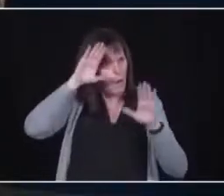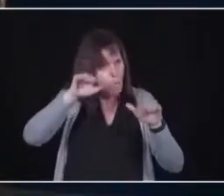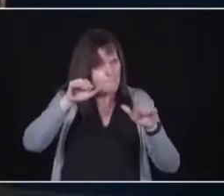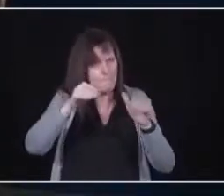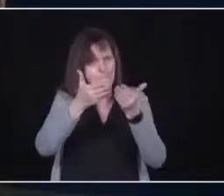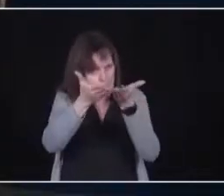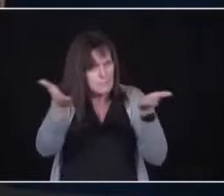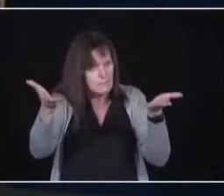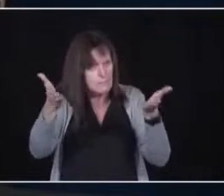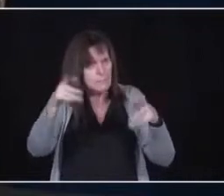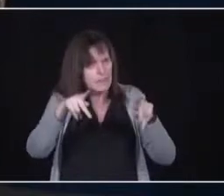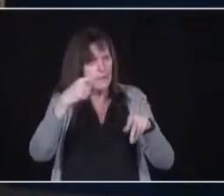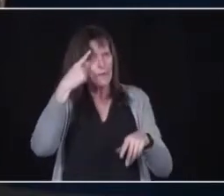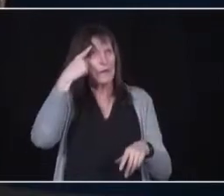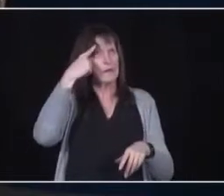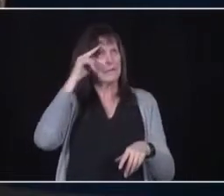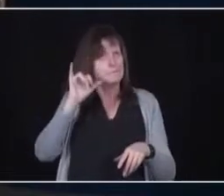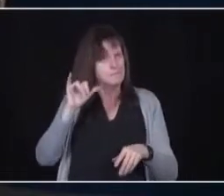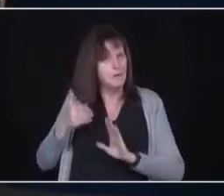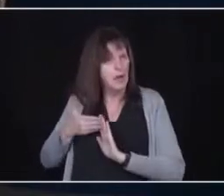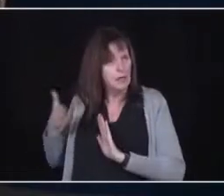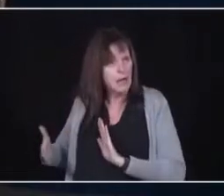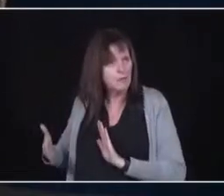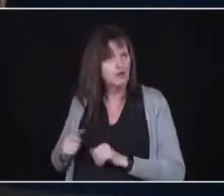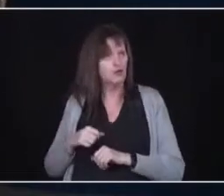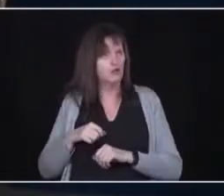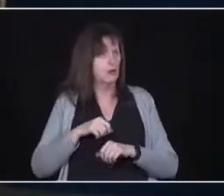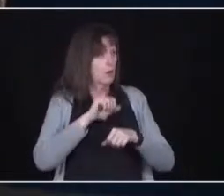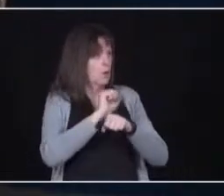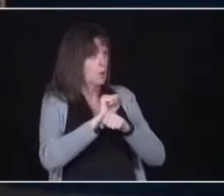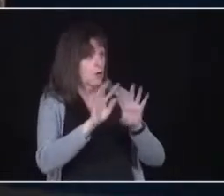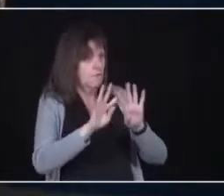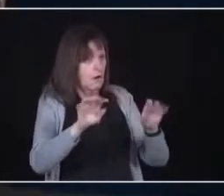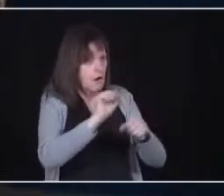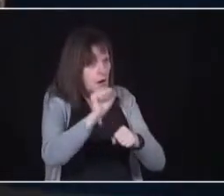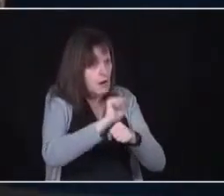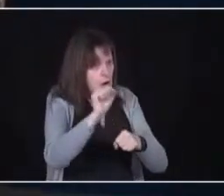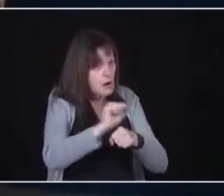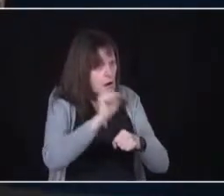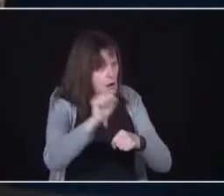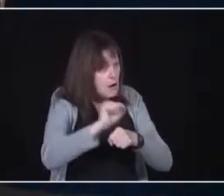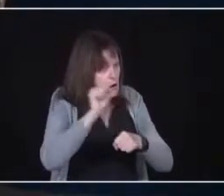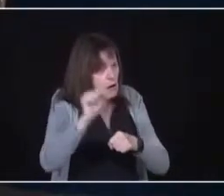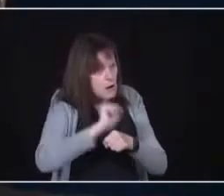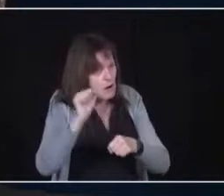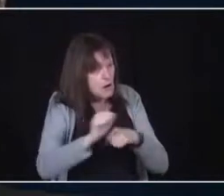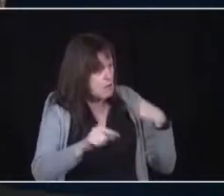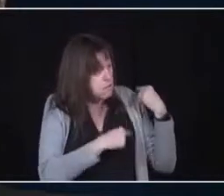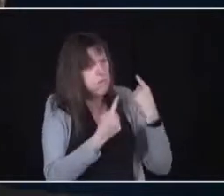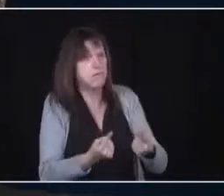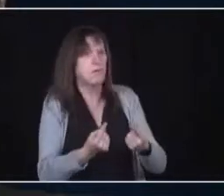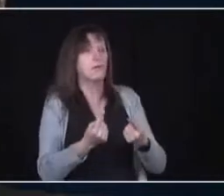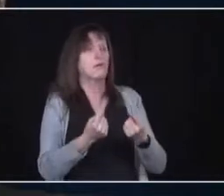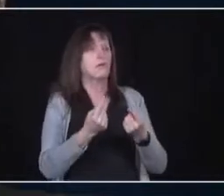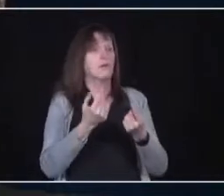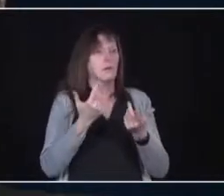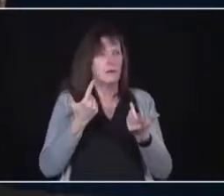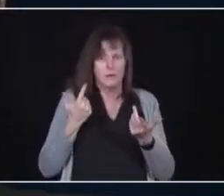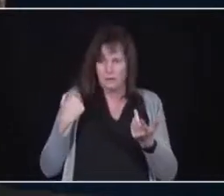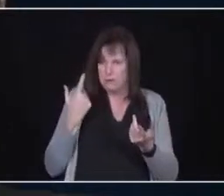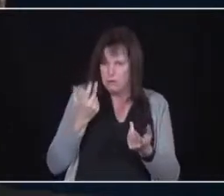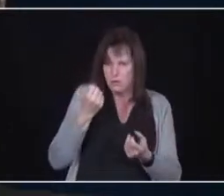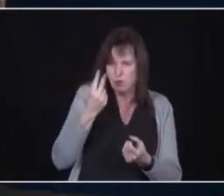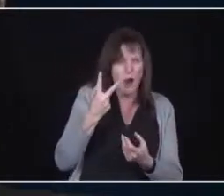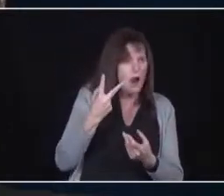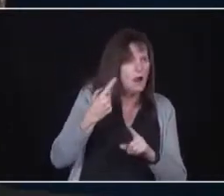neighbors, consider those healthcare workers who have been working incredibly hard over the past 12 years. I'm never going to